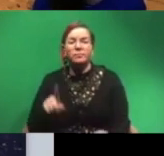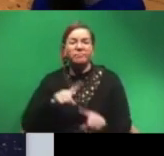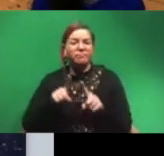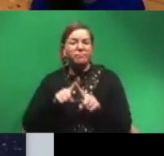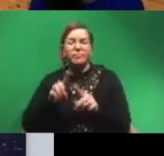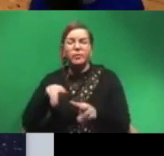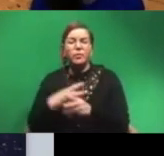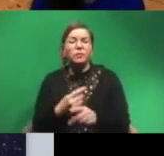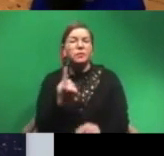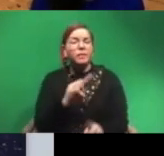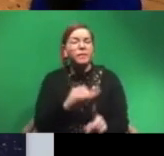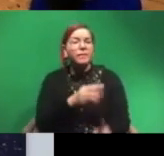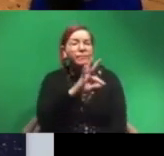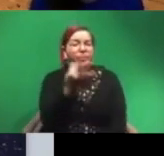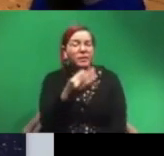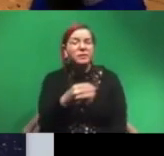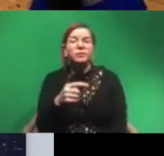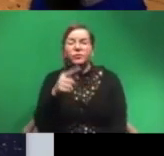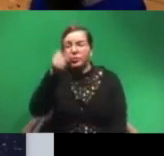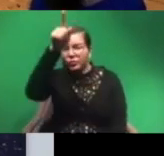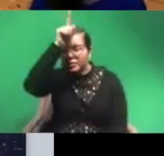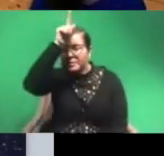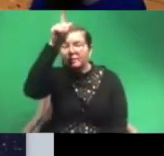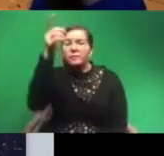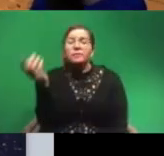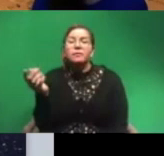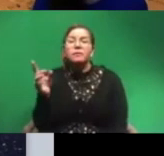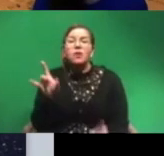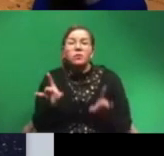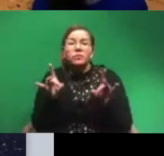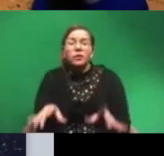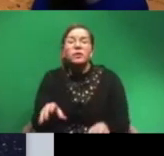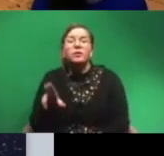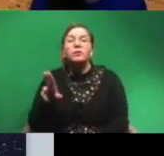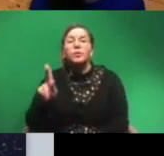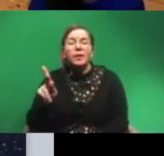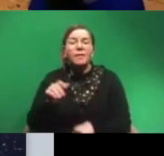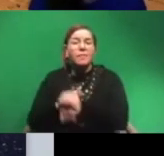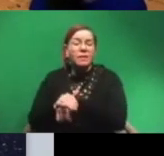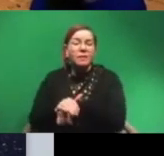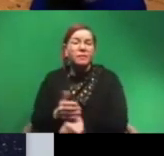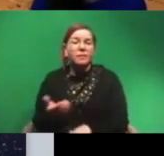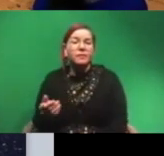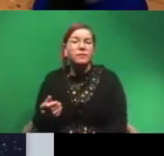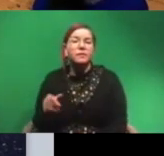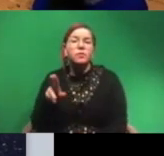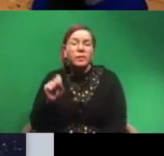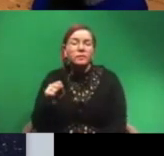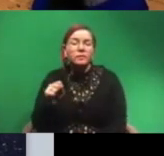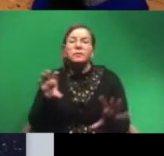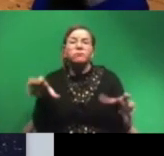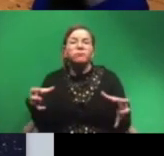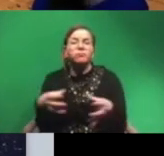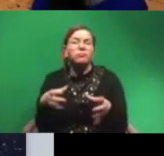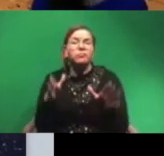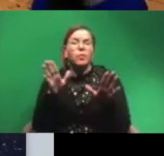had someone from France and Germany and Australia, the UK, and from the US. So we had a really